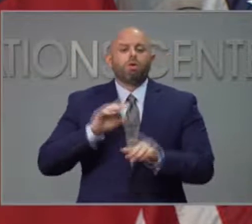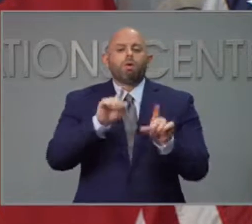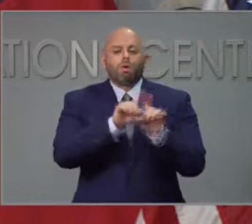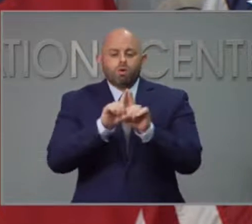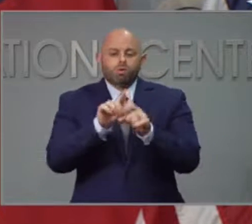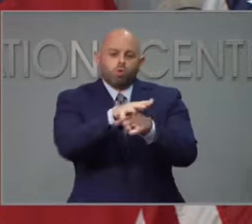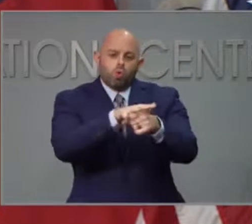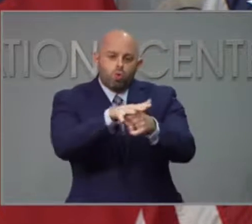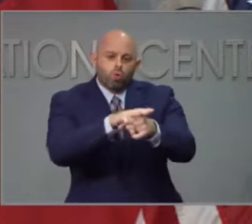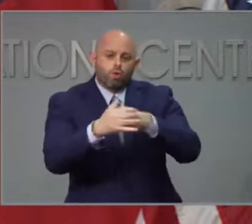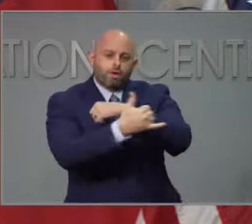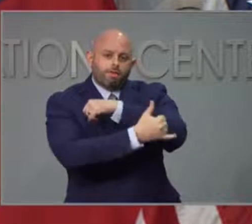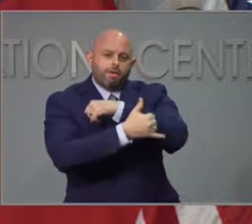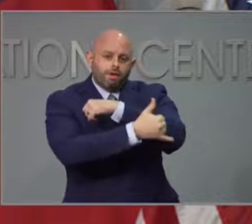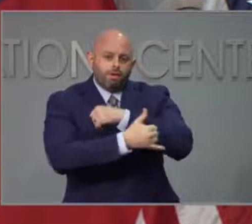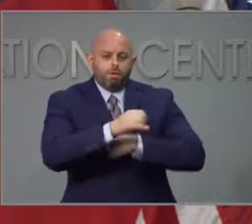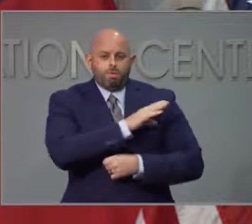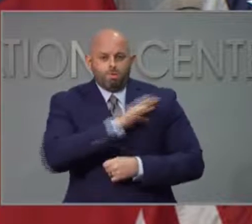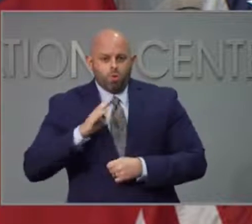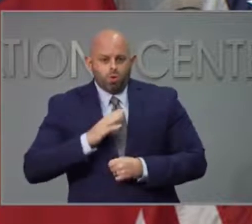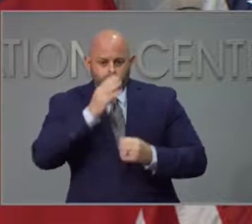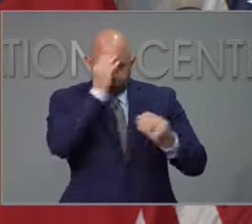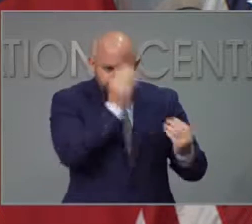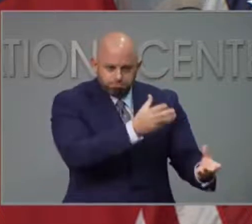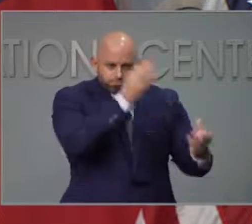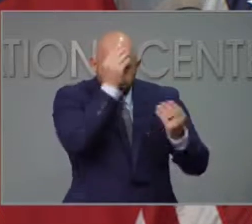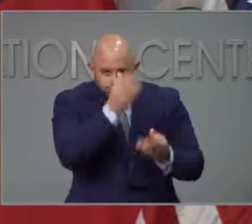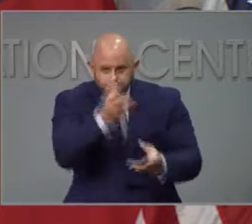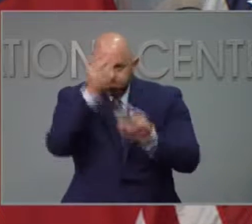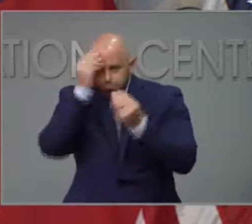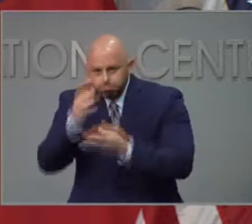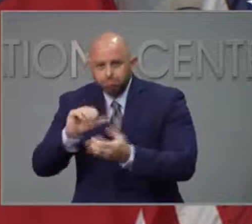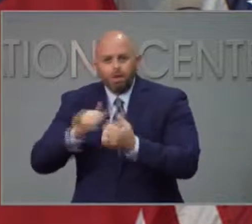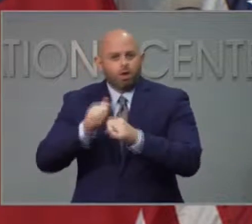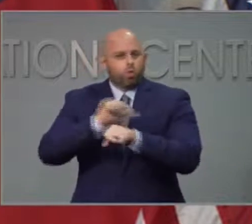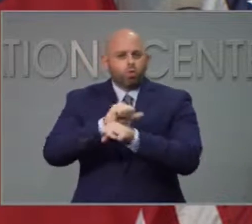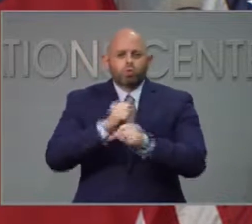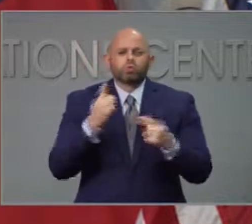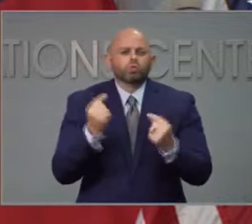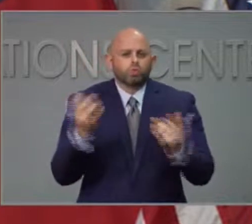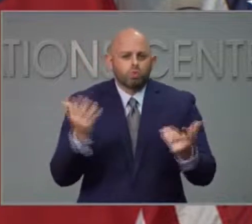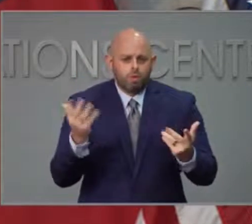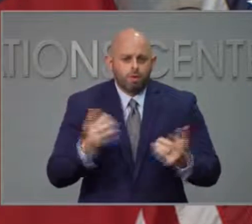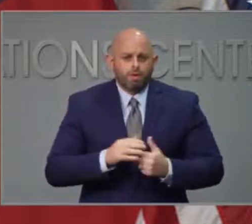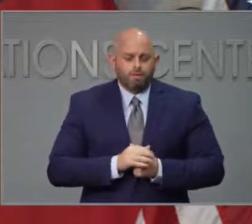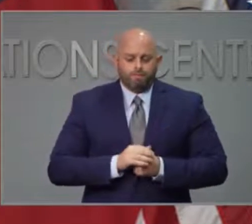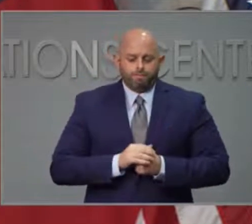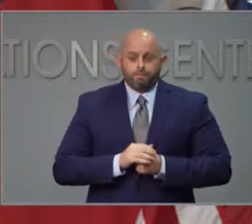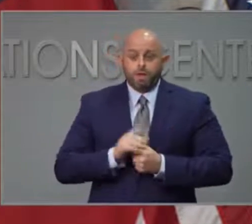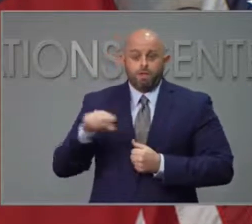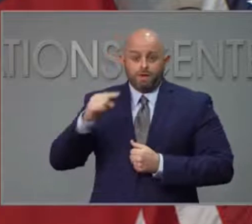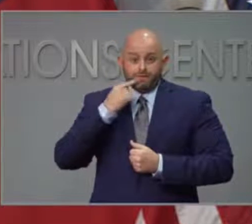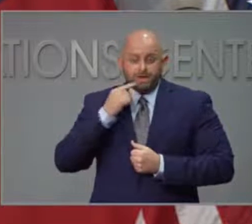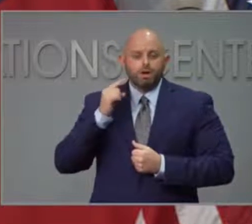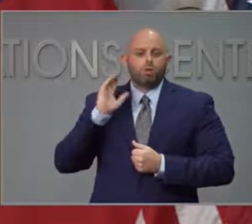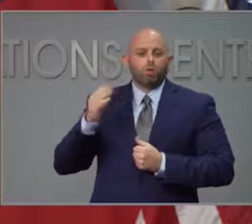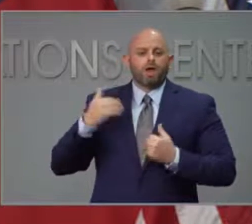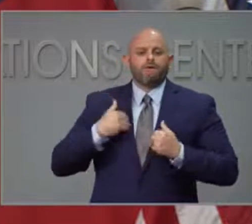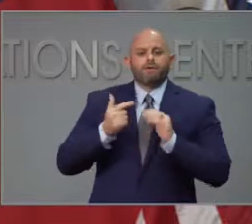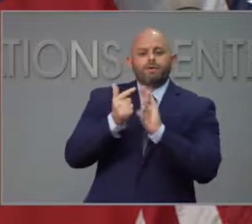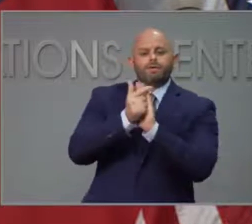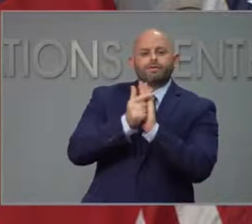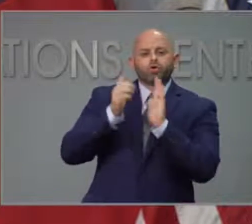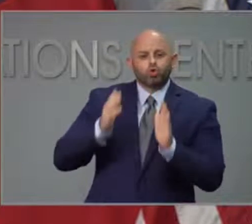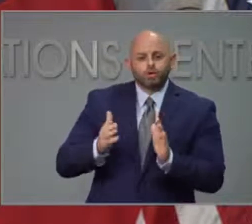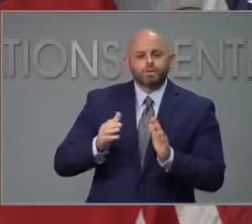to let them know how this process works. They have informed us that their attorneys and other